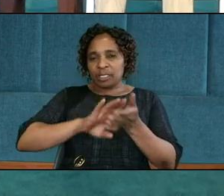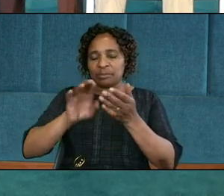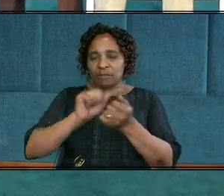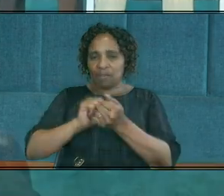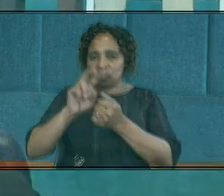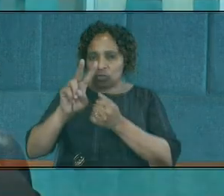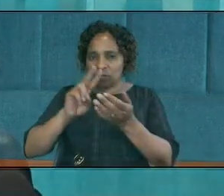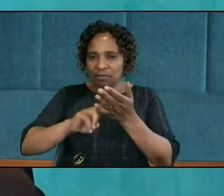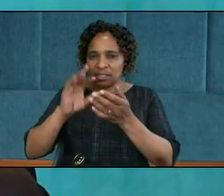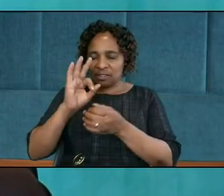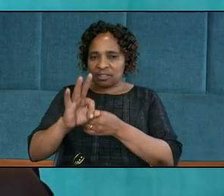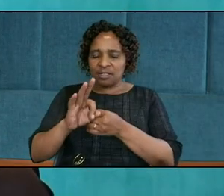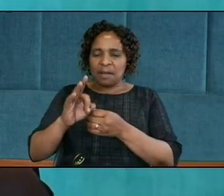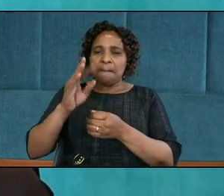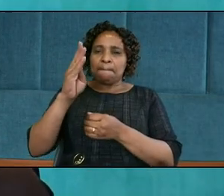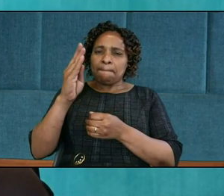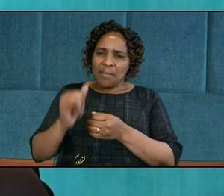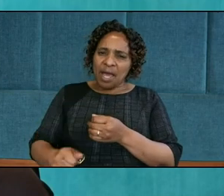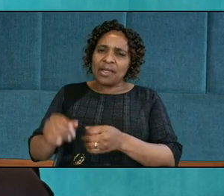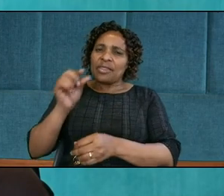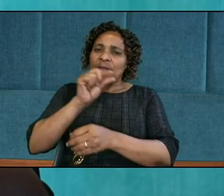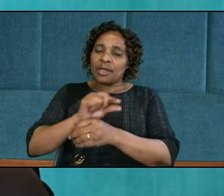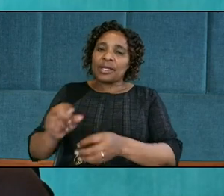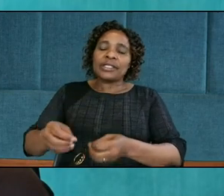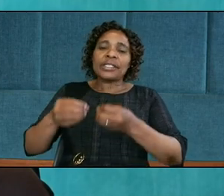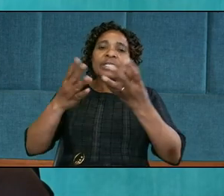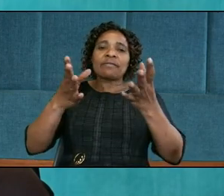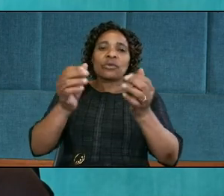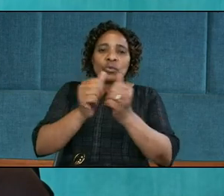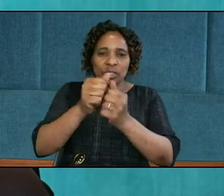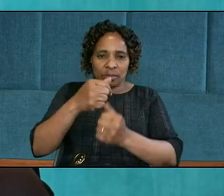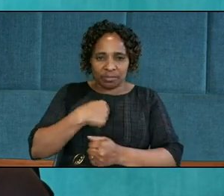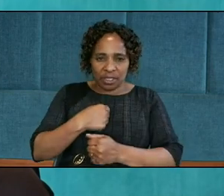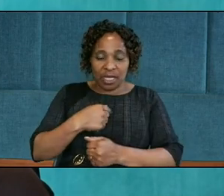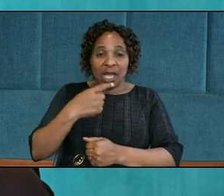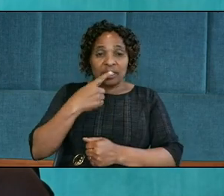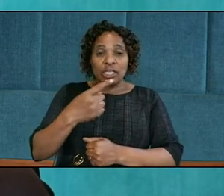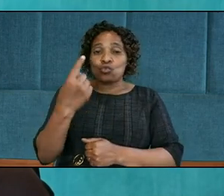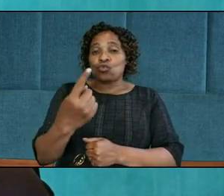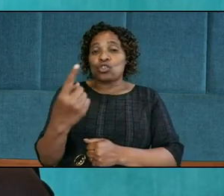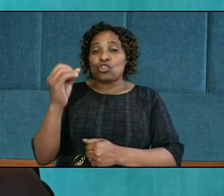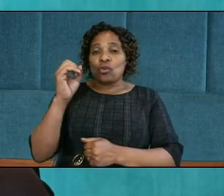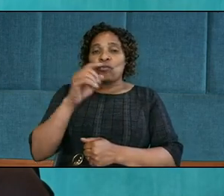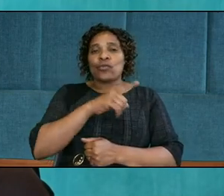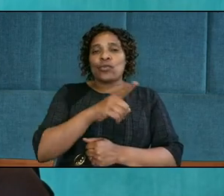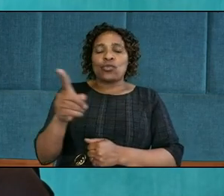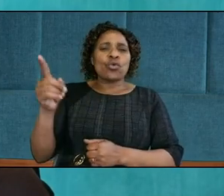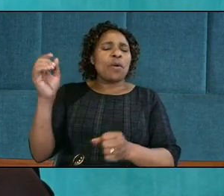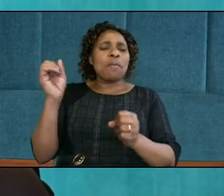says, "For by the grace given me, I say to every one of you,